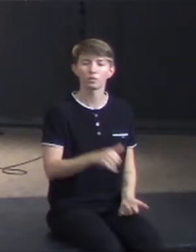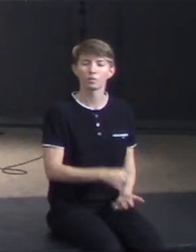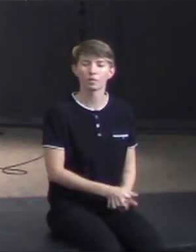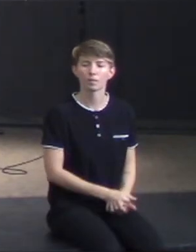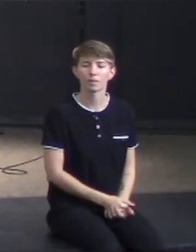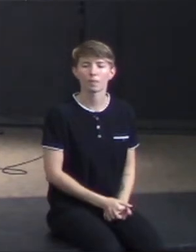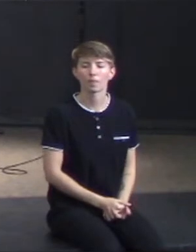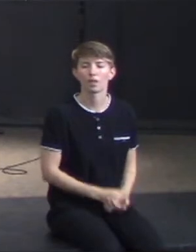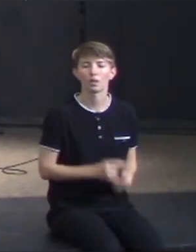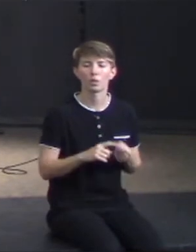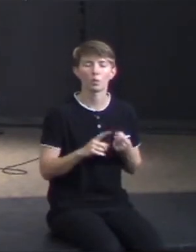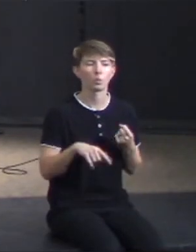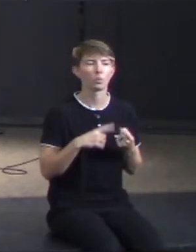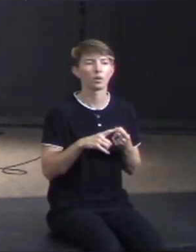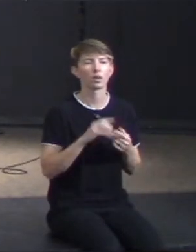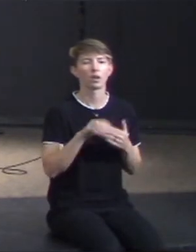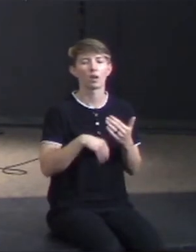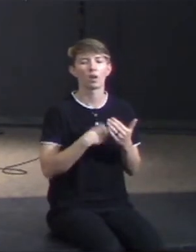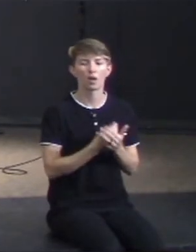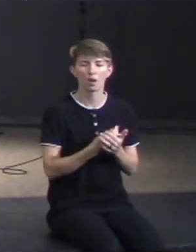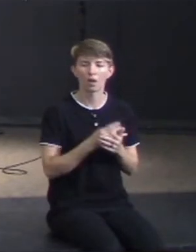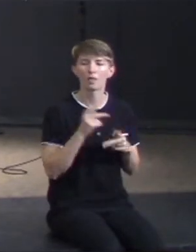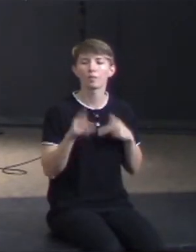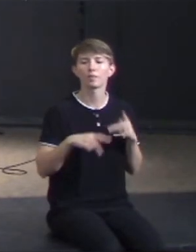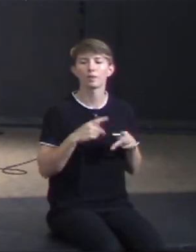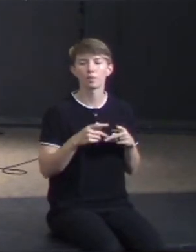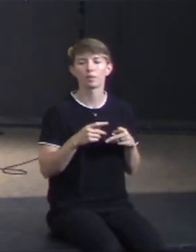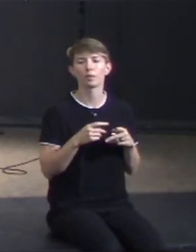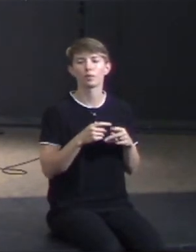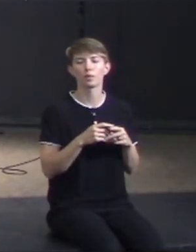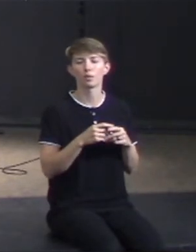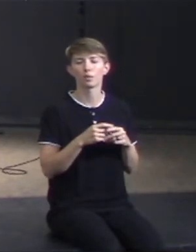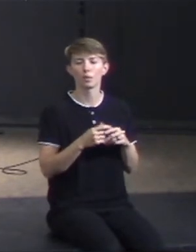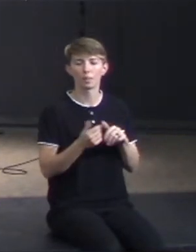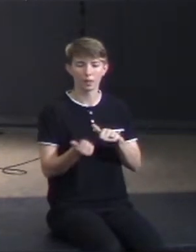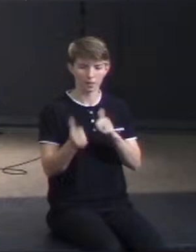When all the people were being baptized,